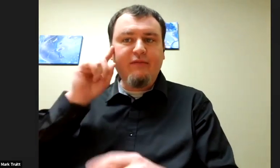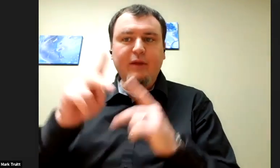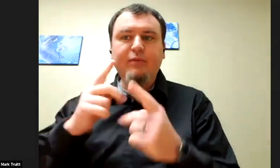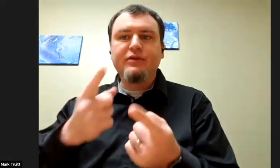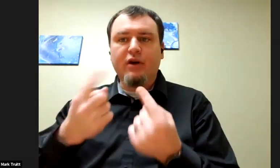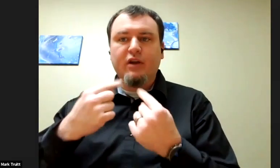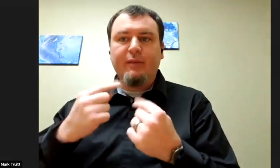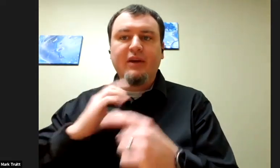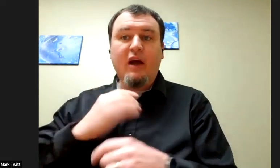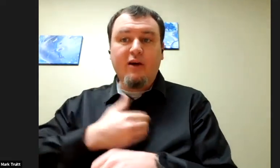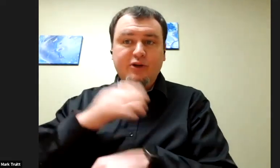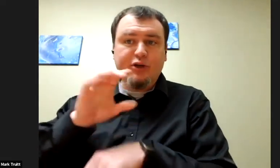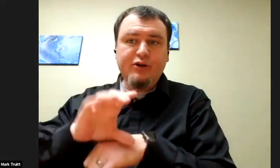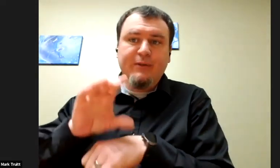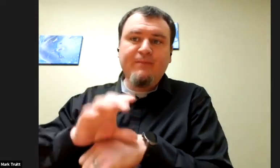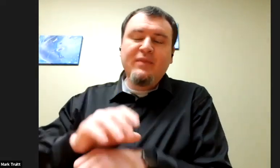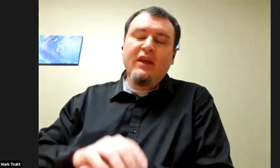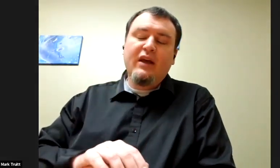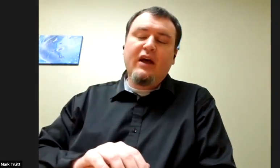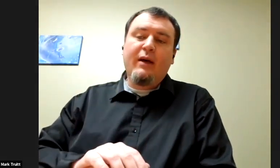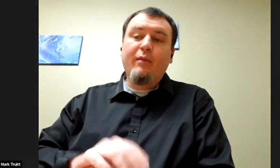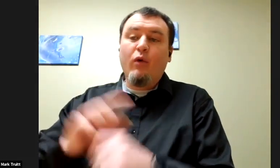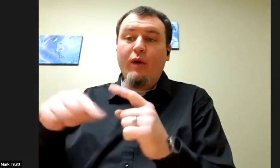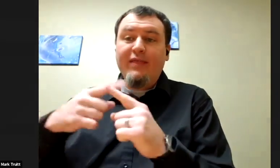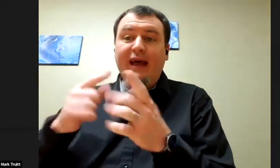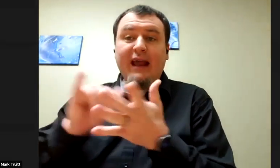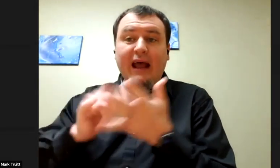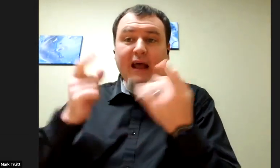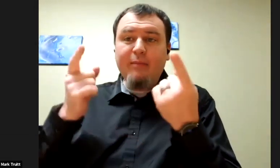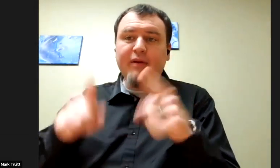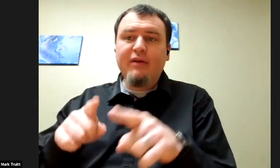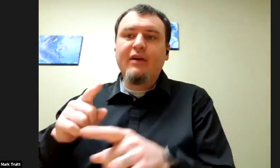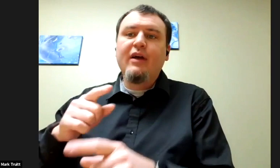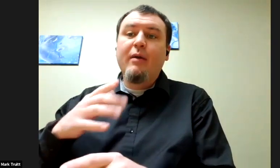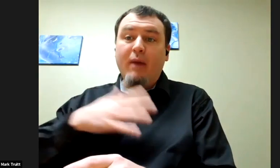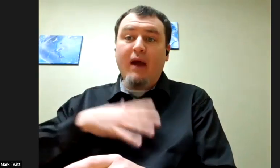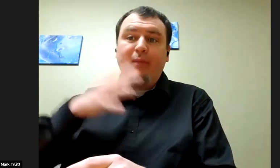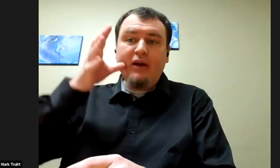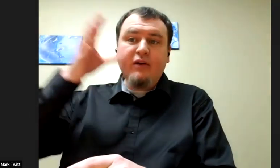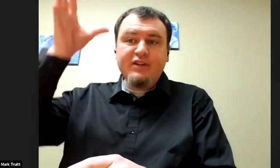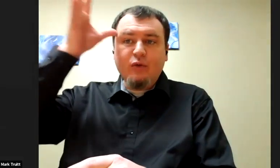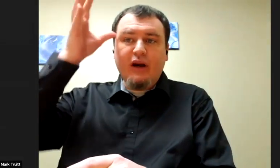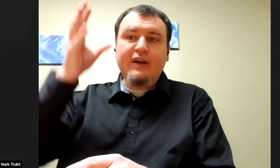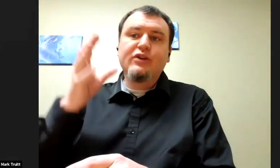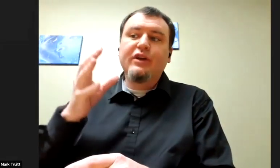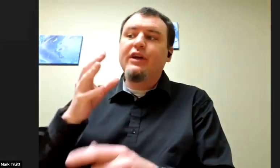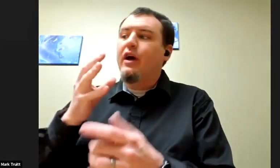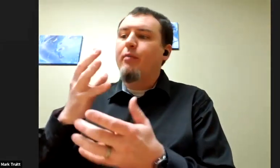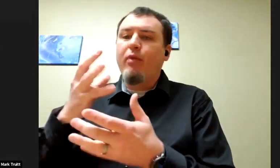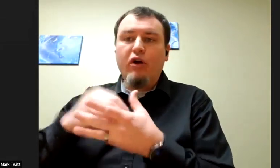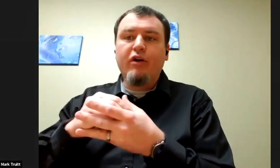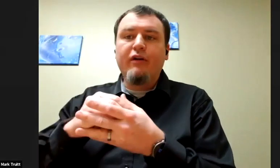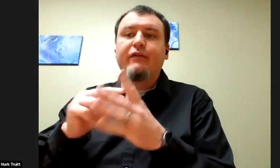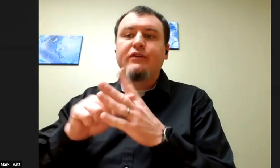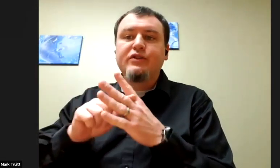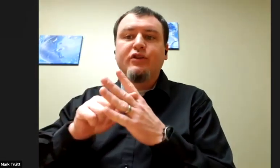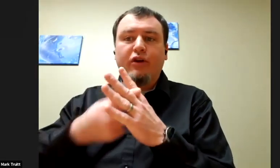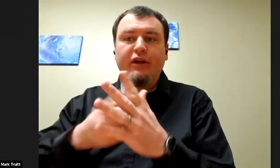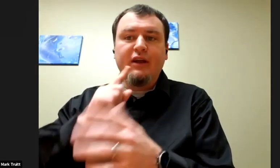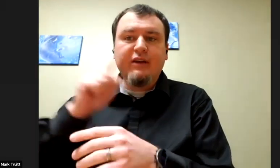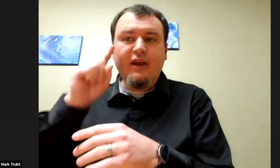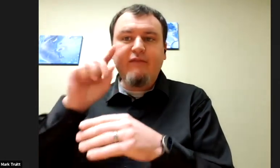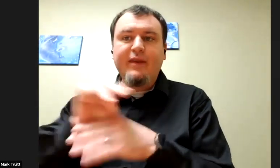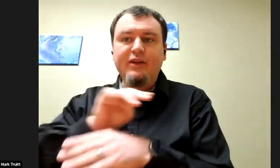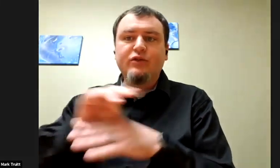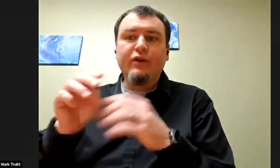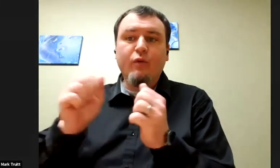few deaf people start coming to our church. When that happened, my parents were actually a part of